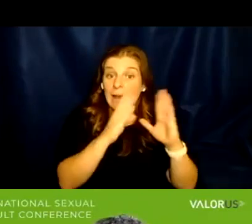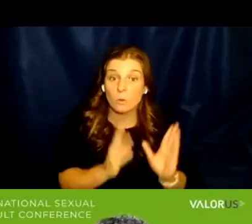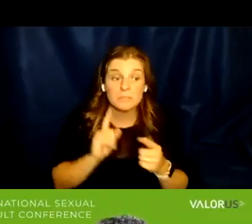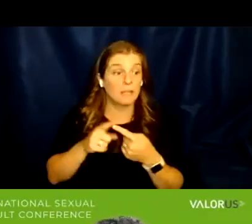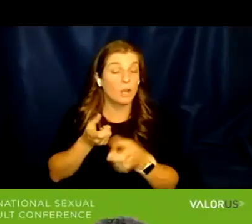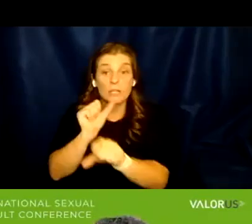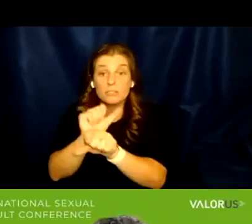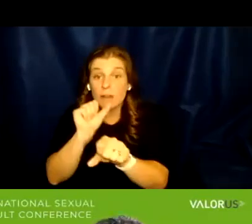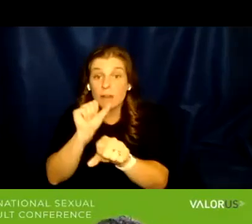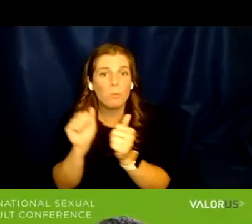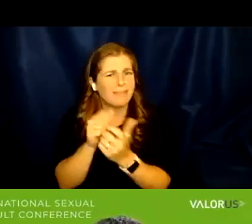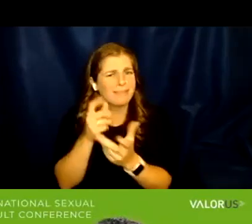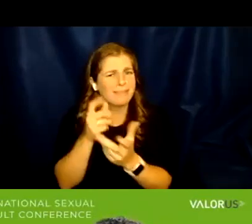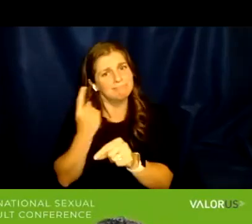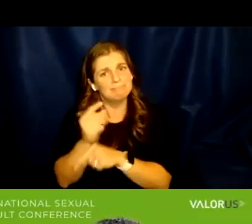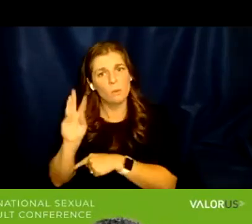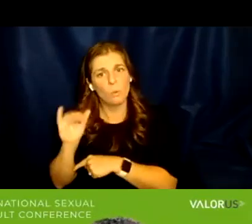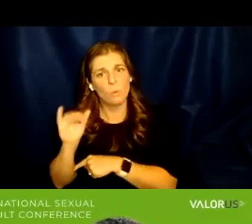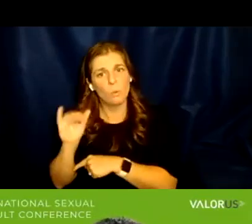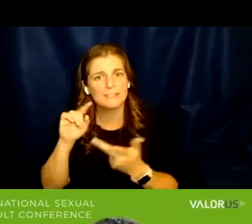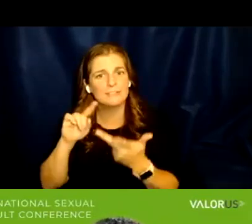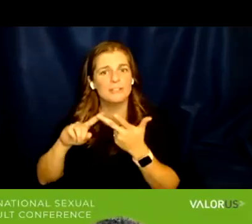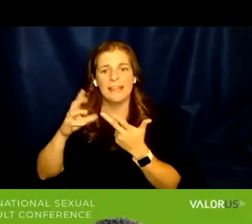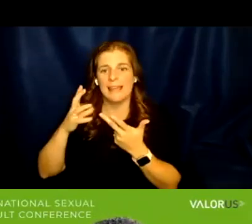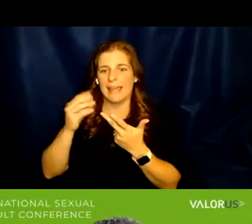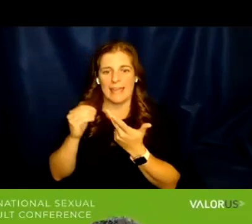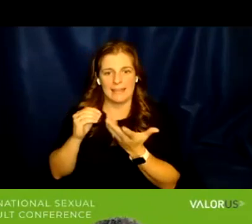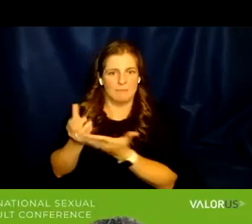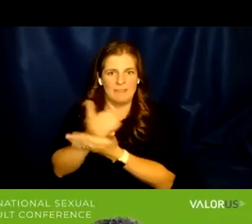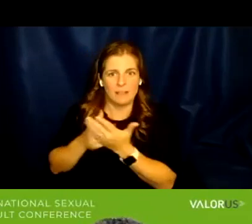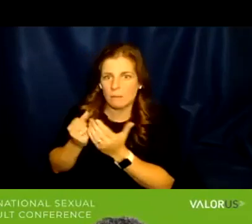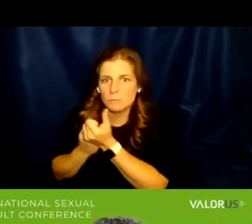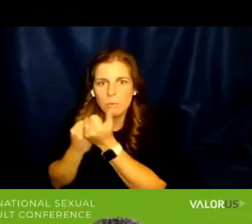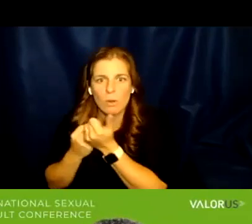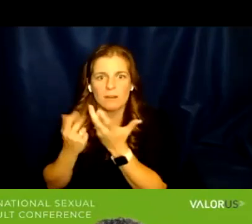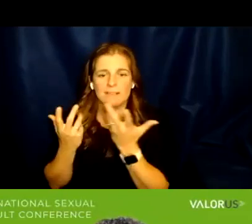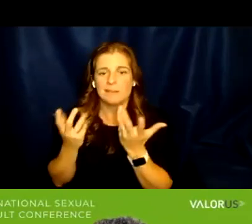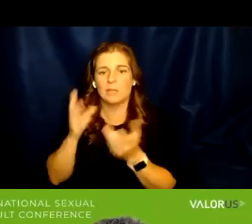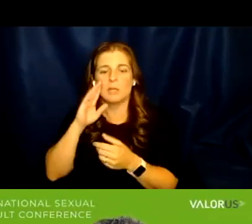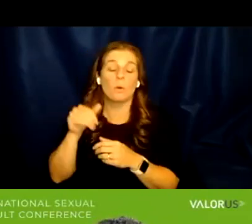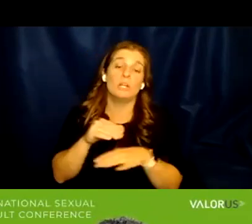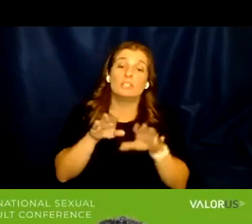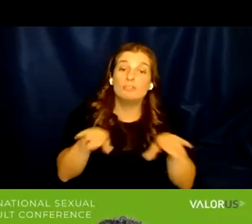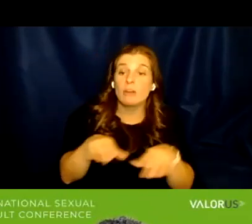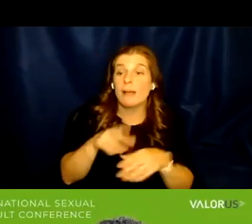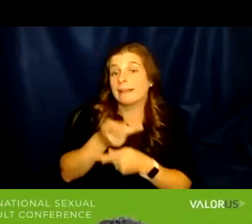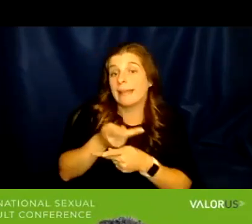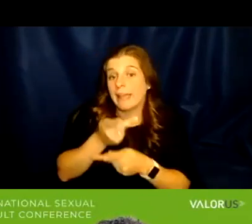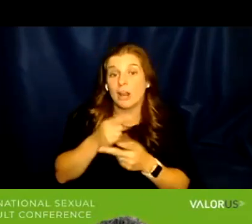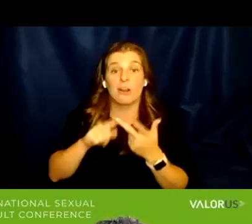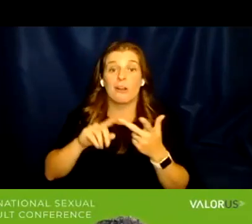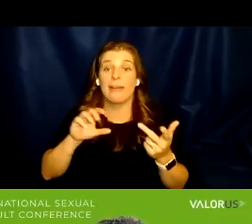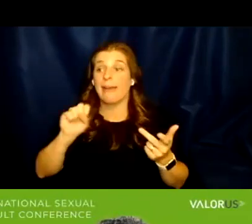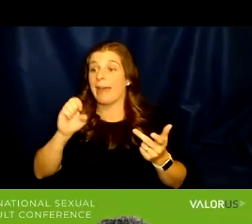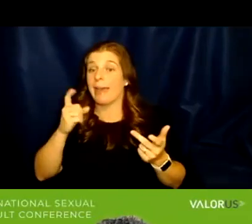income support without the need of producing in the capitalist society, childcare, elder care, disabled care